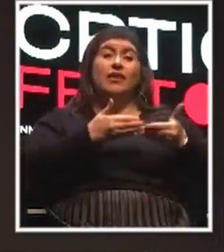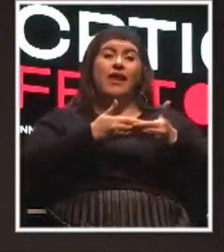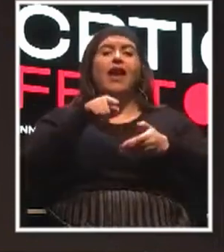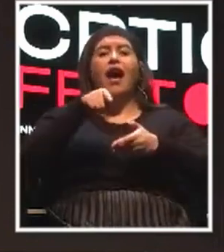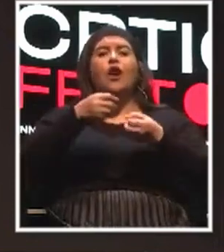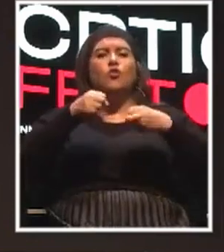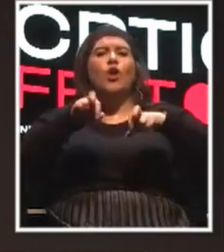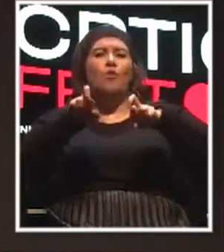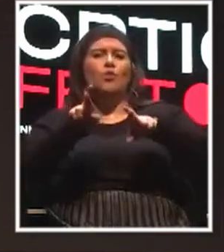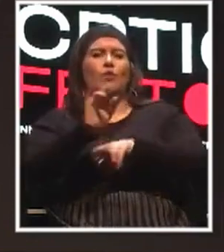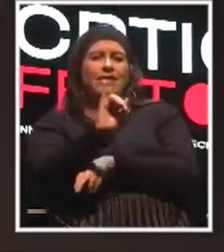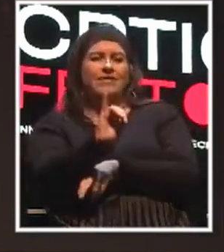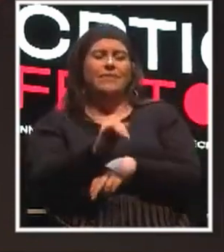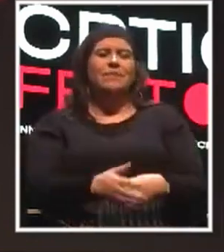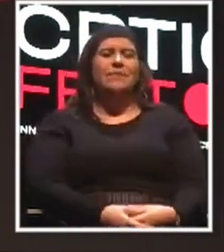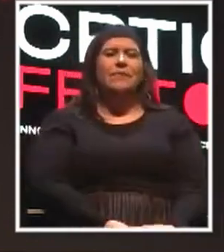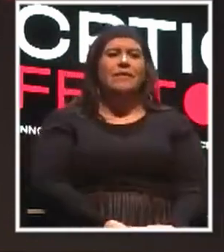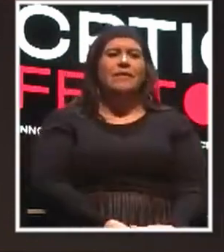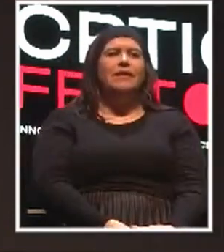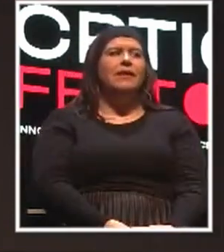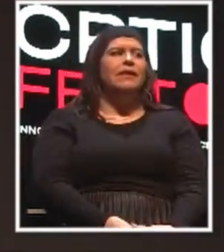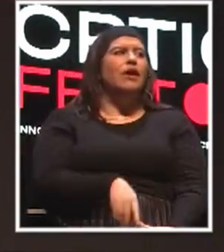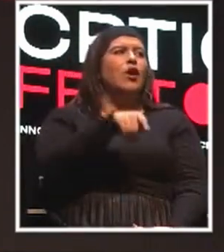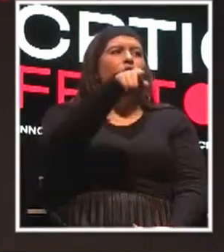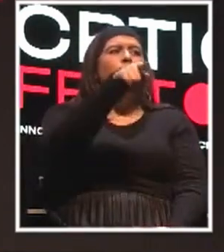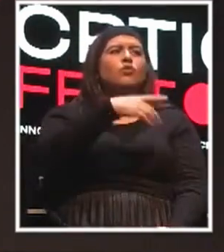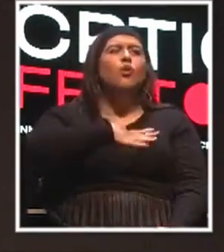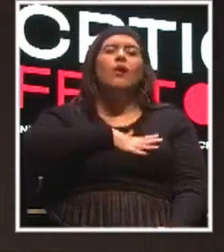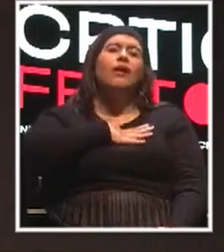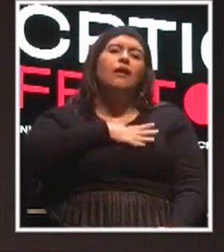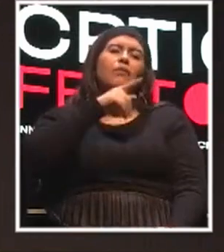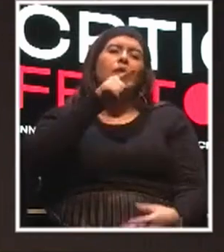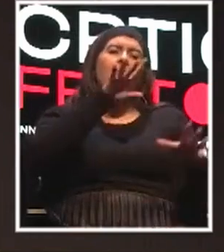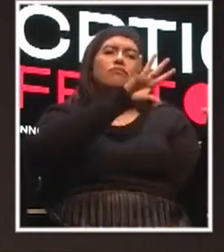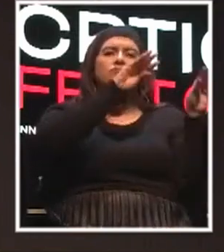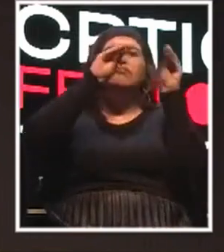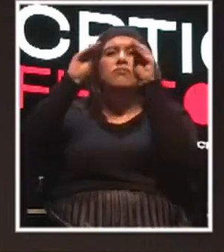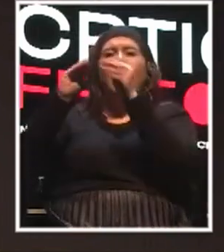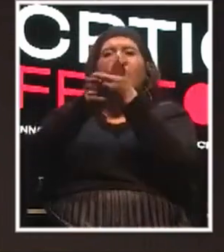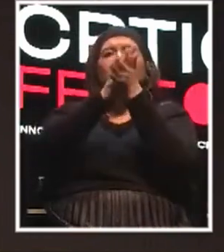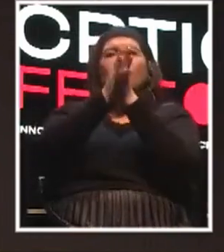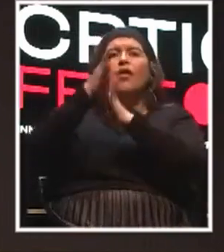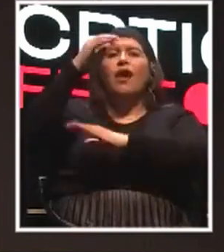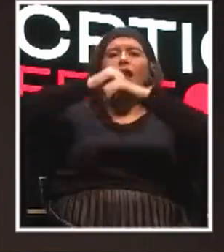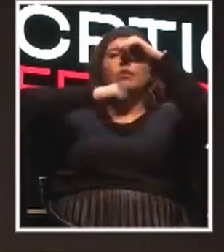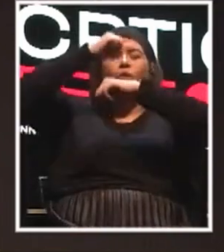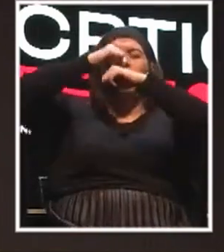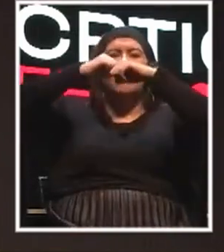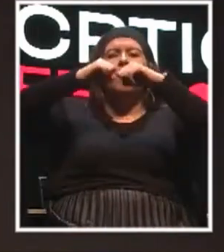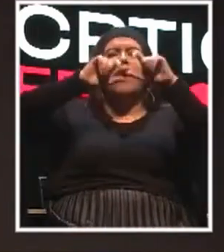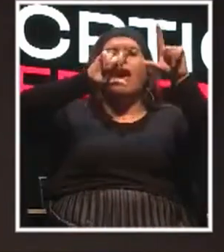Hi, how do you think we could extrapolate this idea to the whole industry to reduce the use of piracy? Because